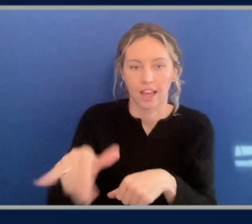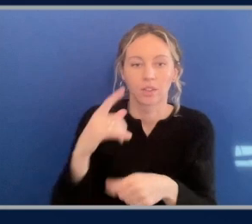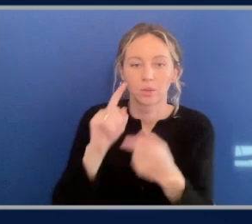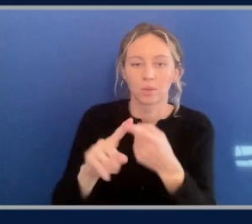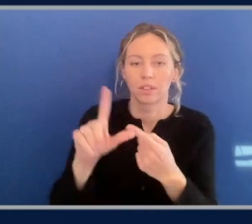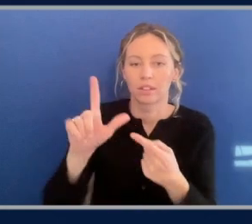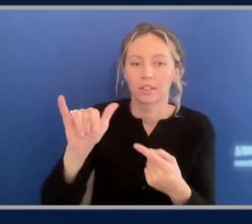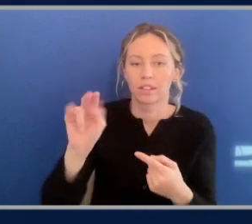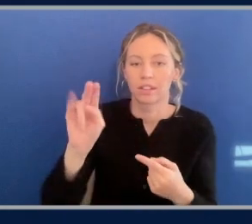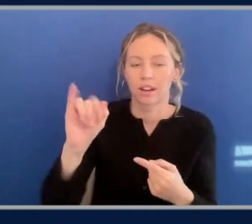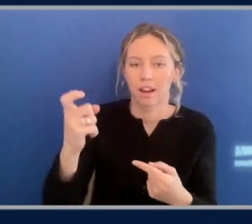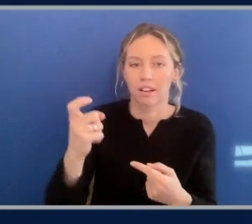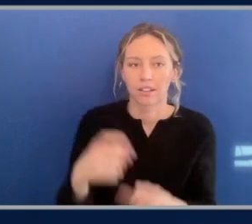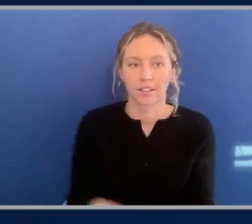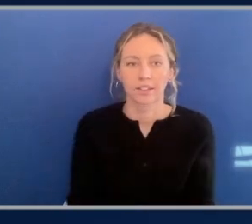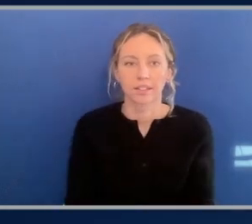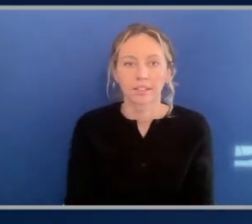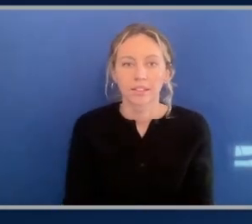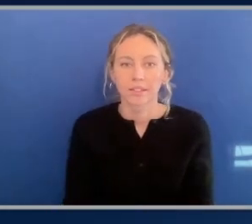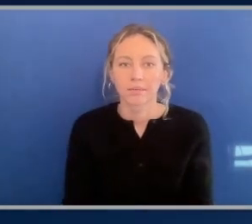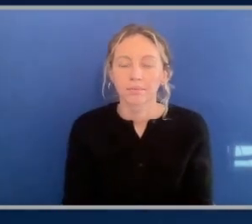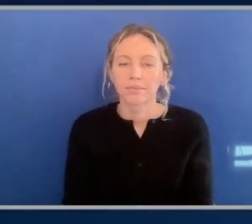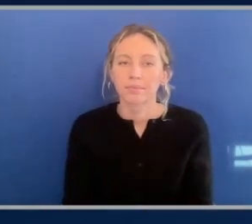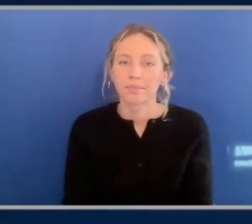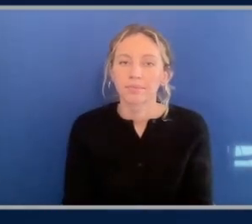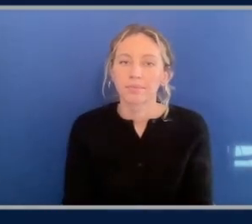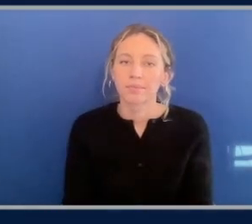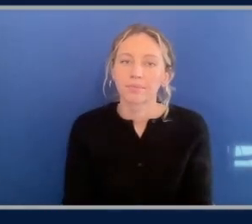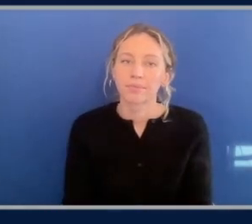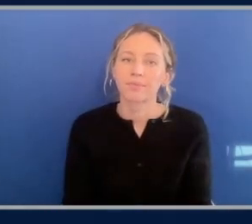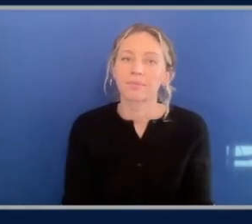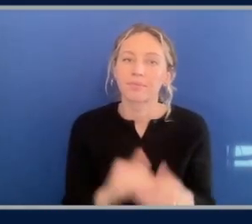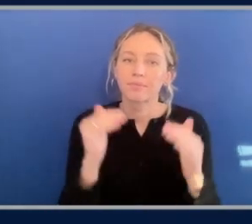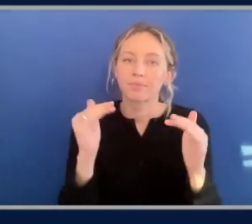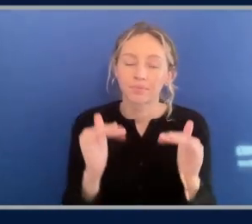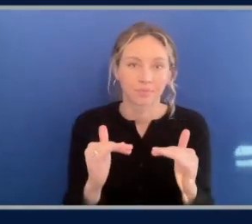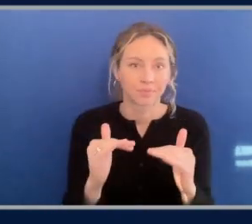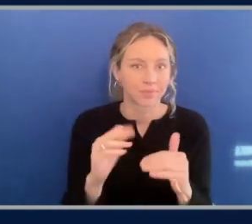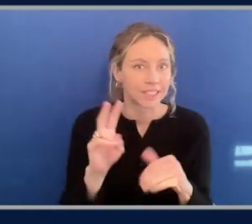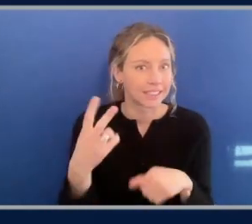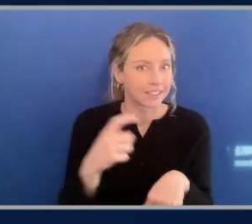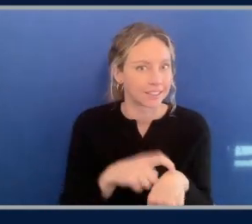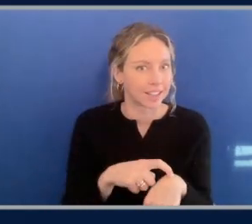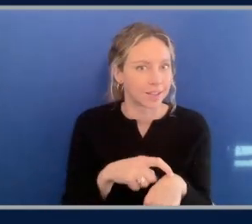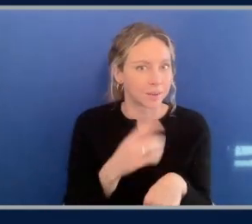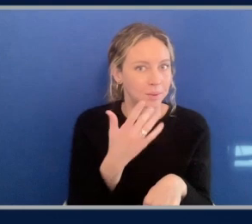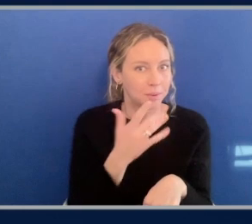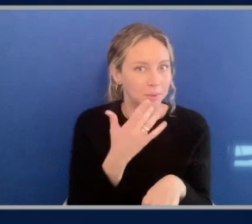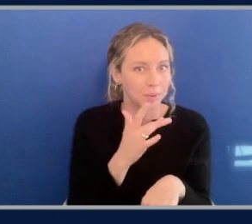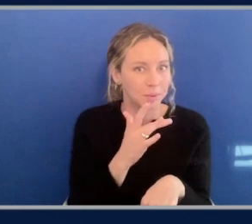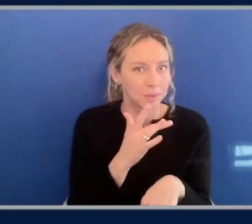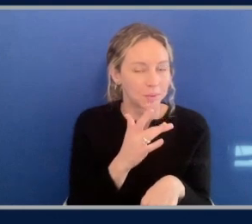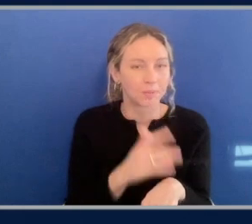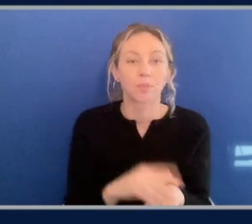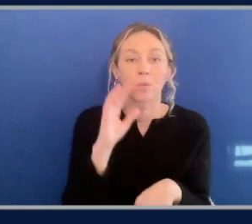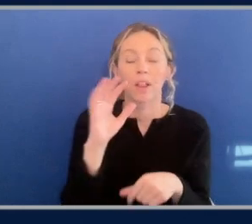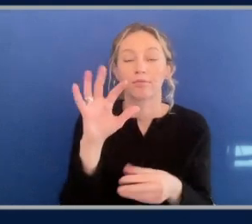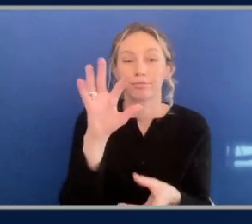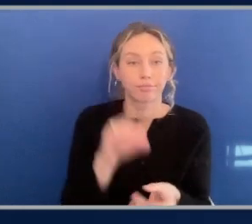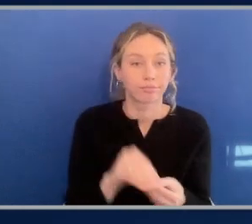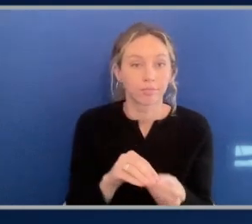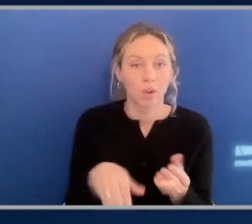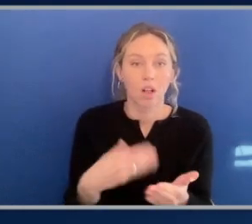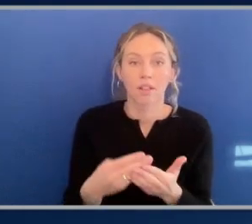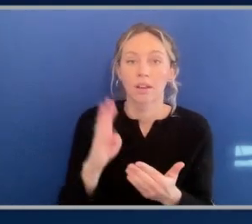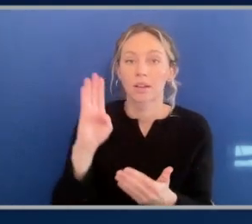yes. Okay. So Cargo Lambda deploy. Second time's a charm. Boom. It's going to grab that binary data, it's going to slurp it up